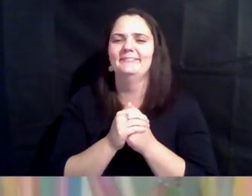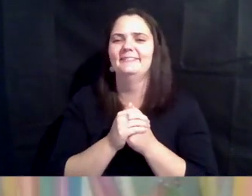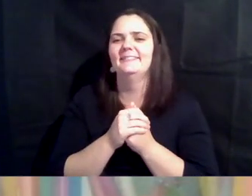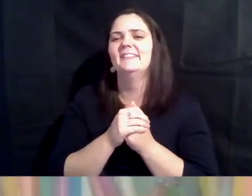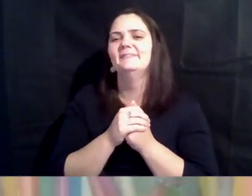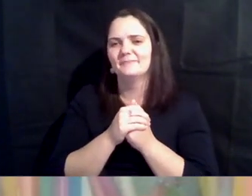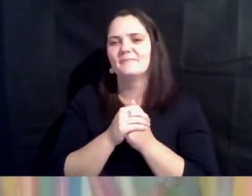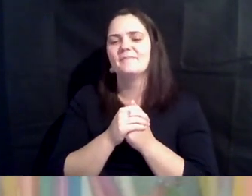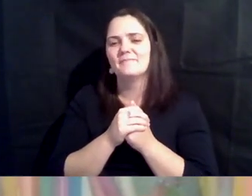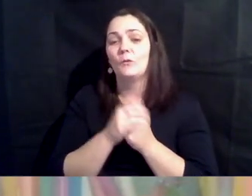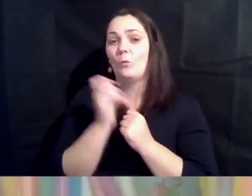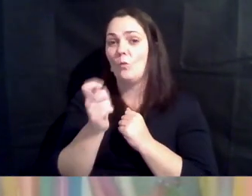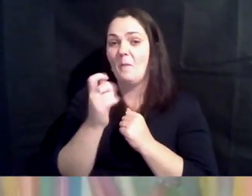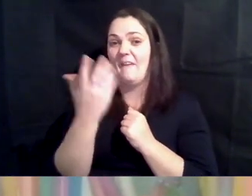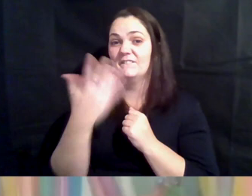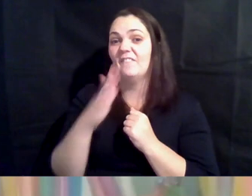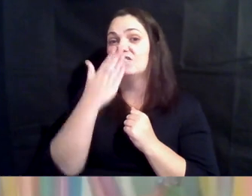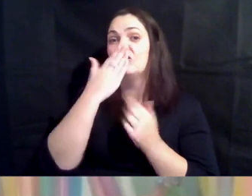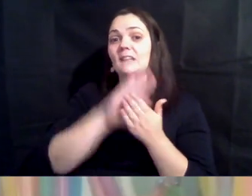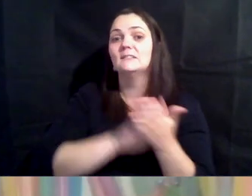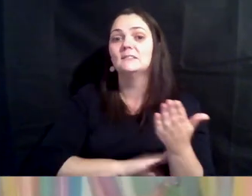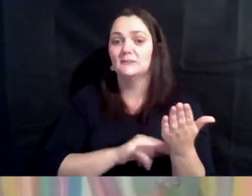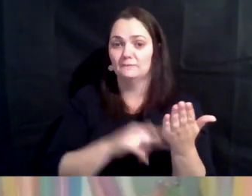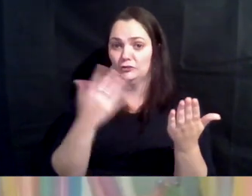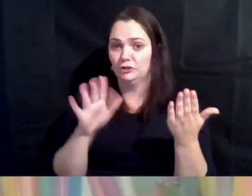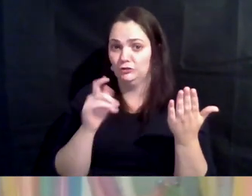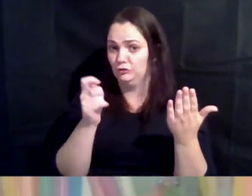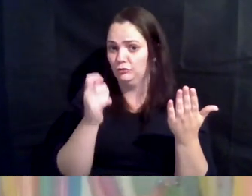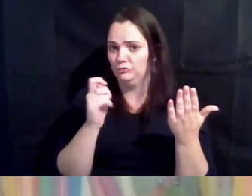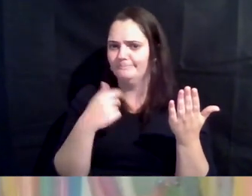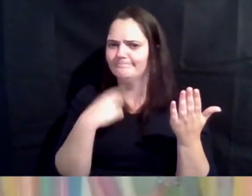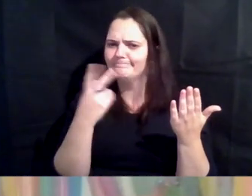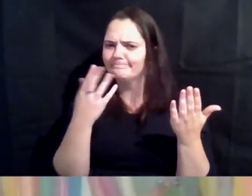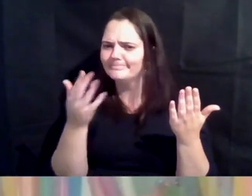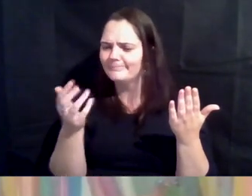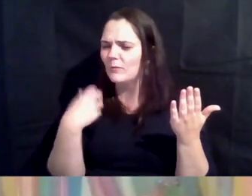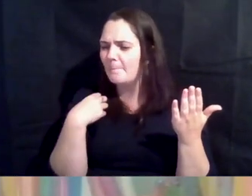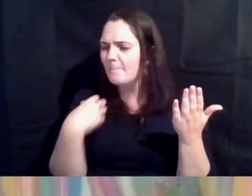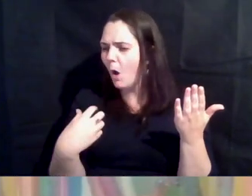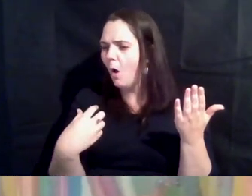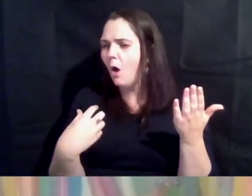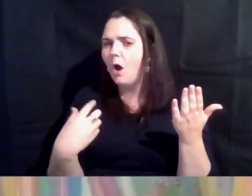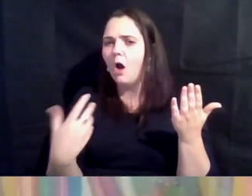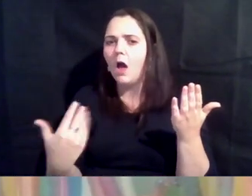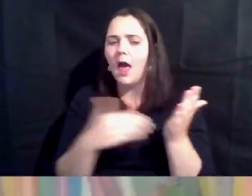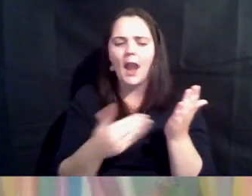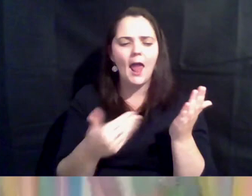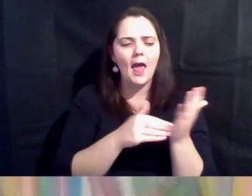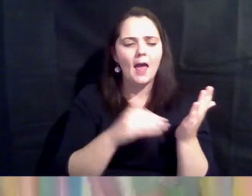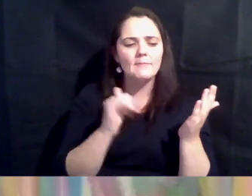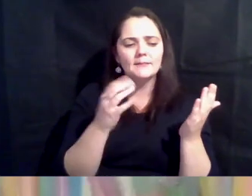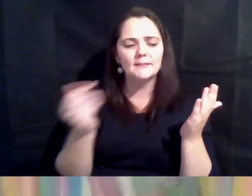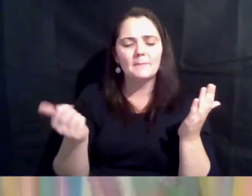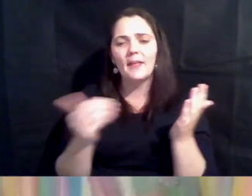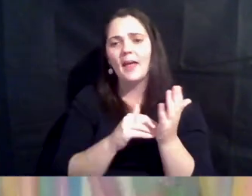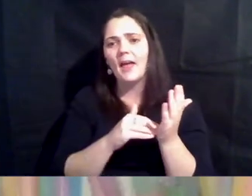to scan through these texts here to see if there's anything else I want to put in there for